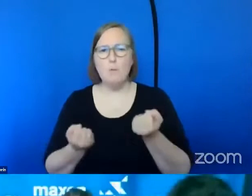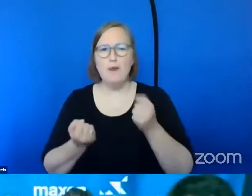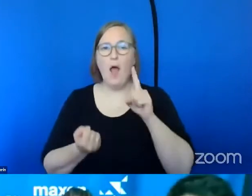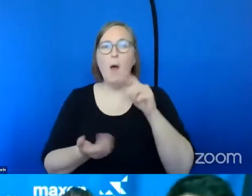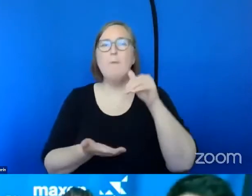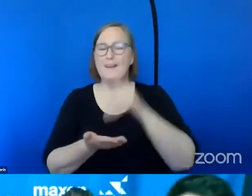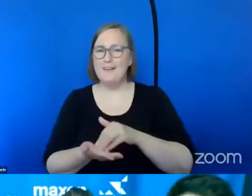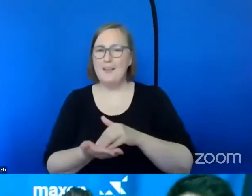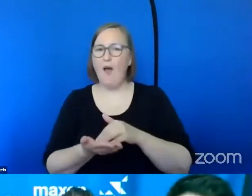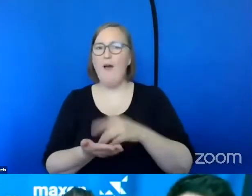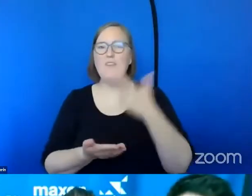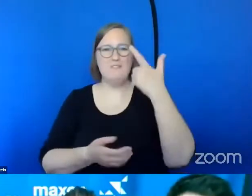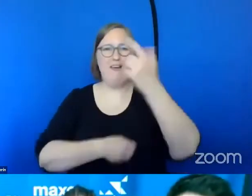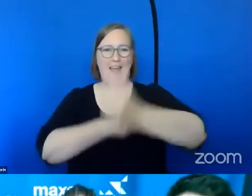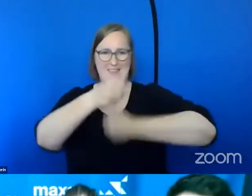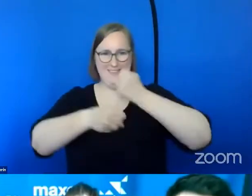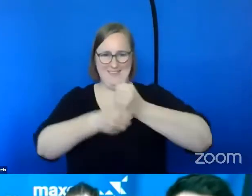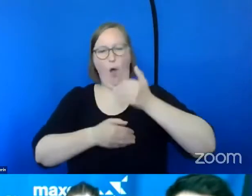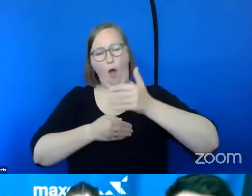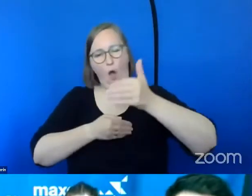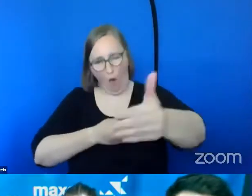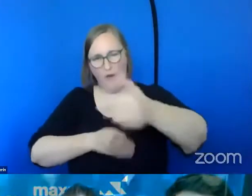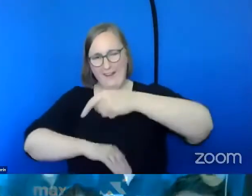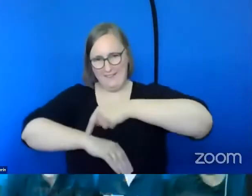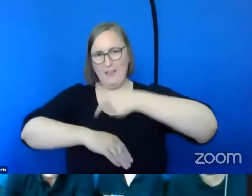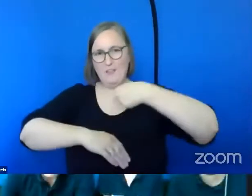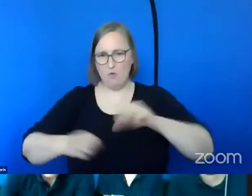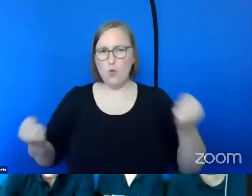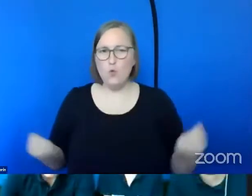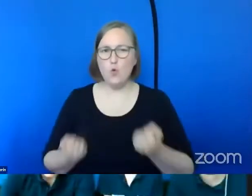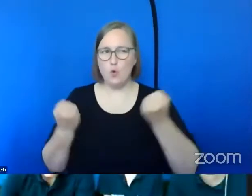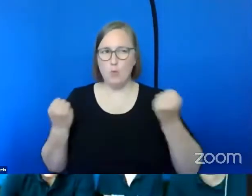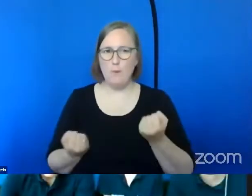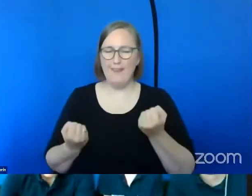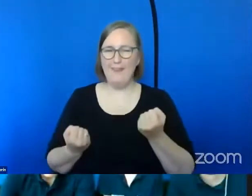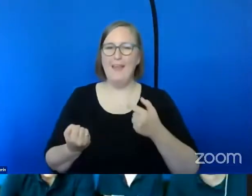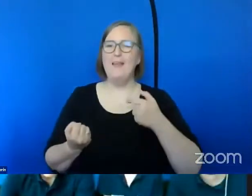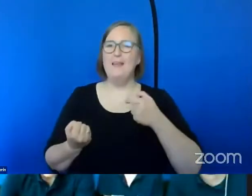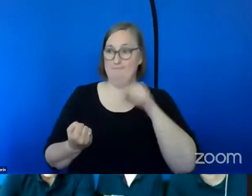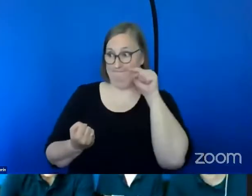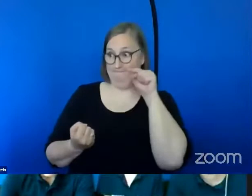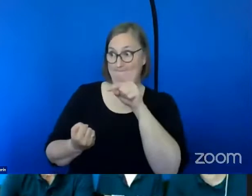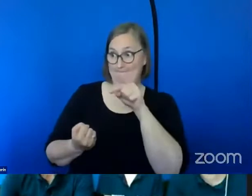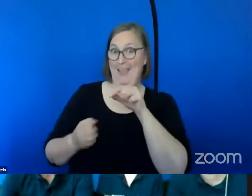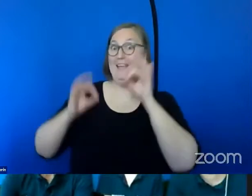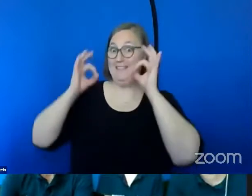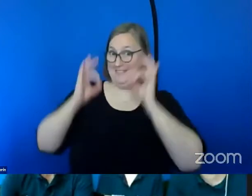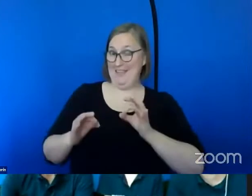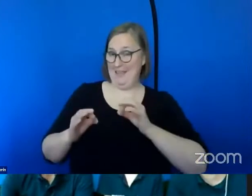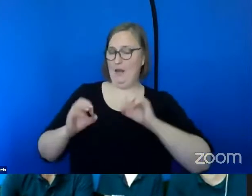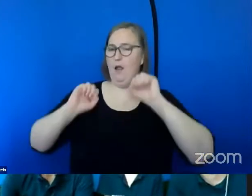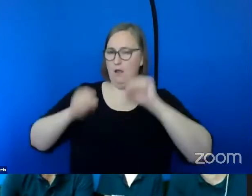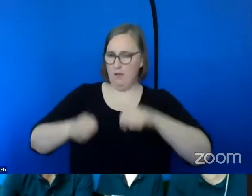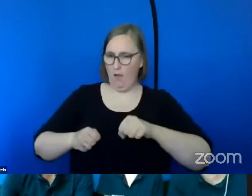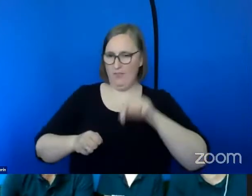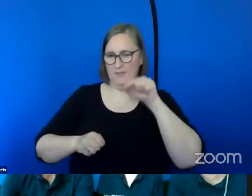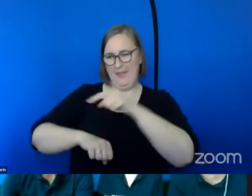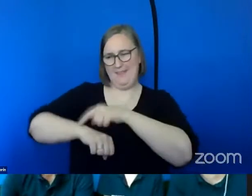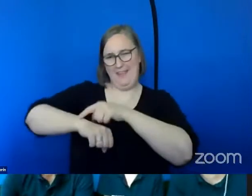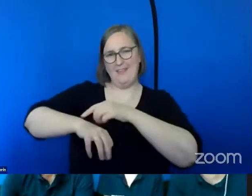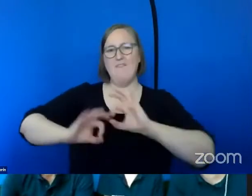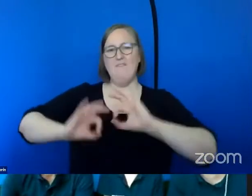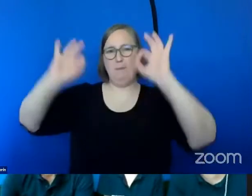Well, congratulations, Christophe. Congratulations to the Smart Arm team. That device is a real piece of smart technology.